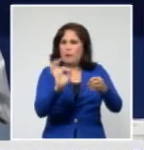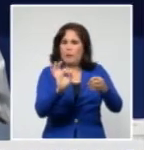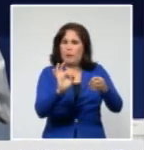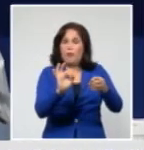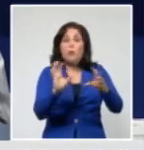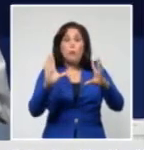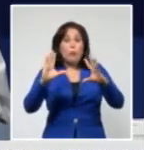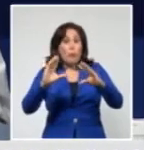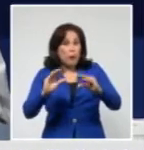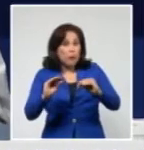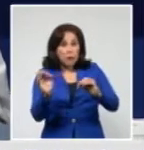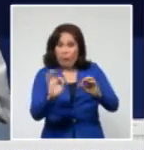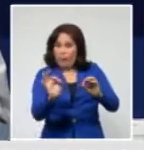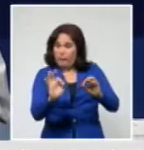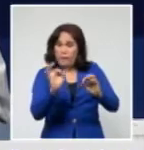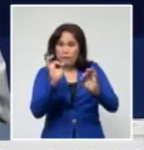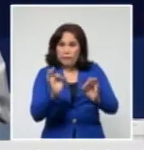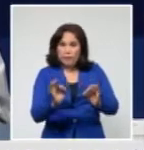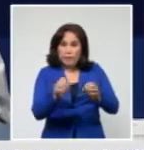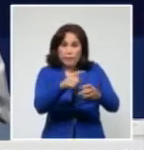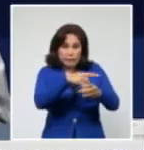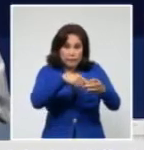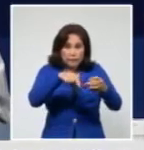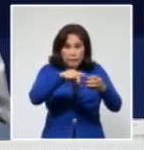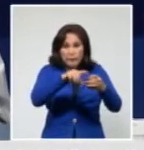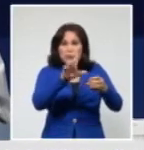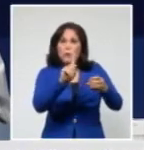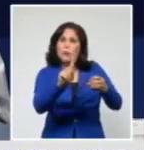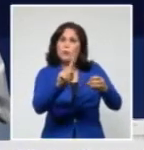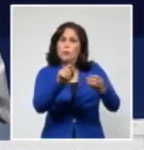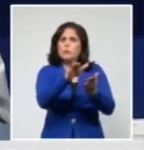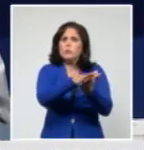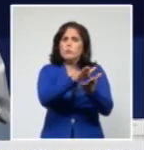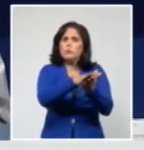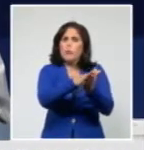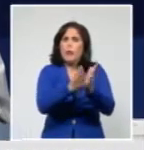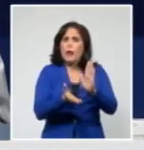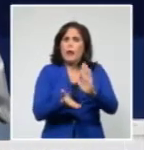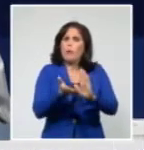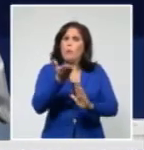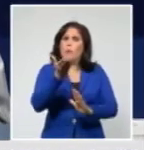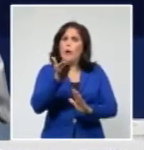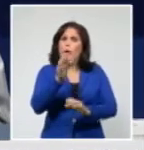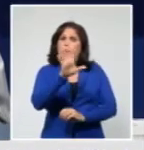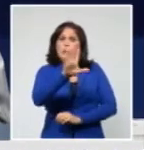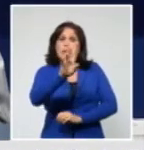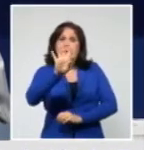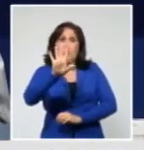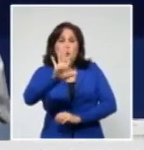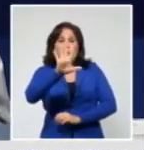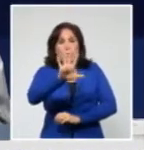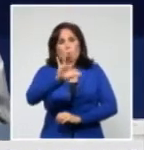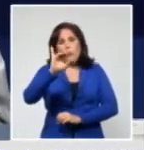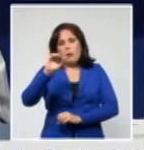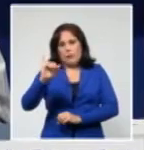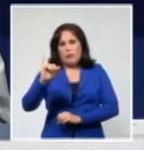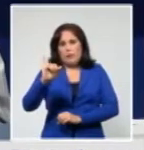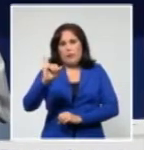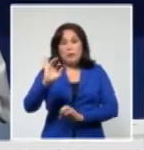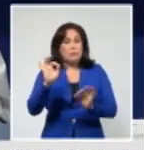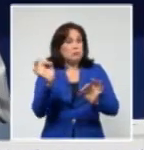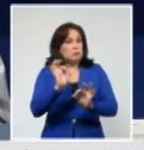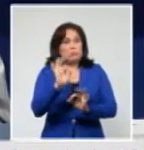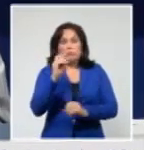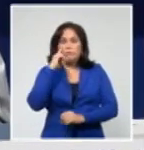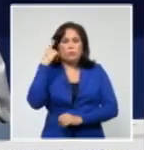Of the 51 diagnosed cases yesterday, 34 are male for 50.2% of all